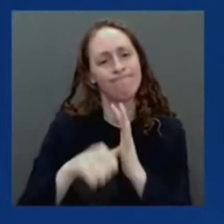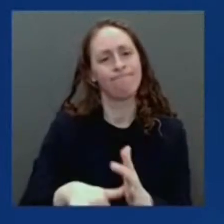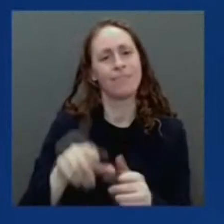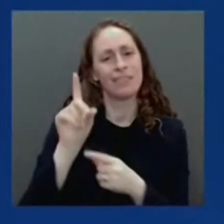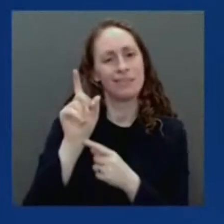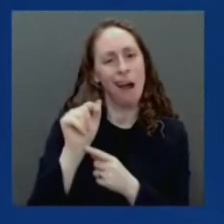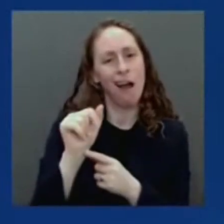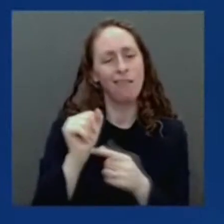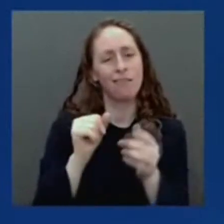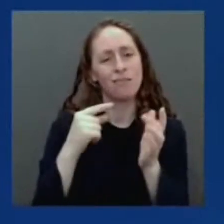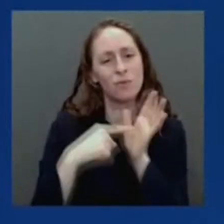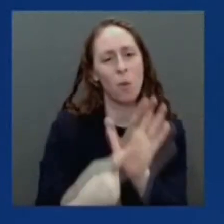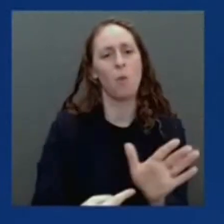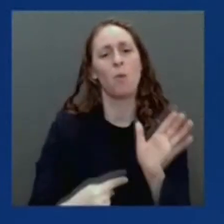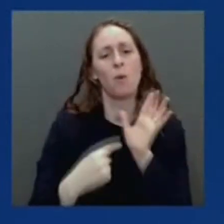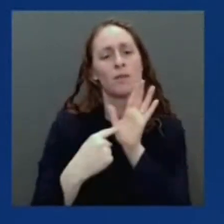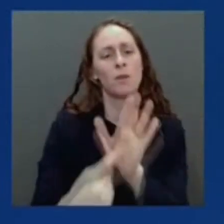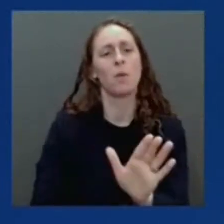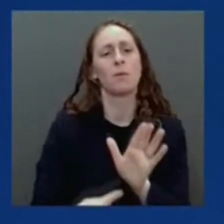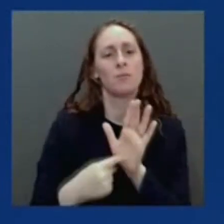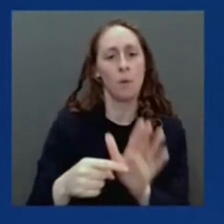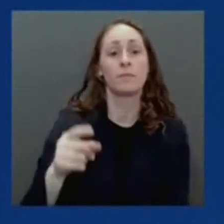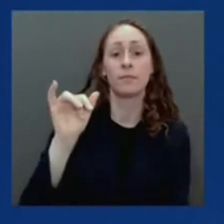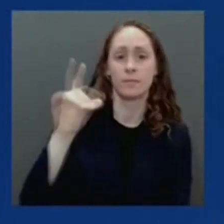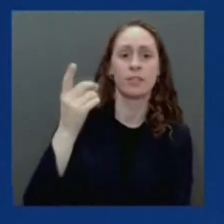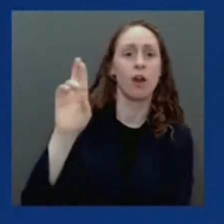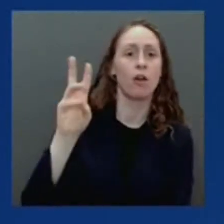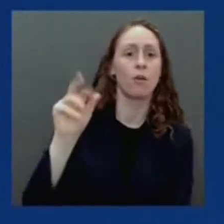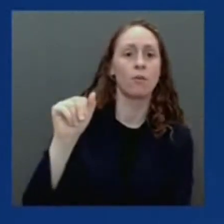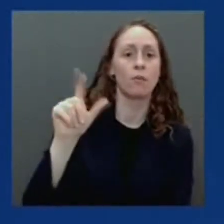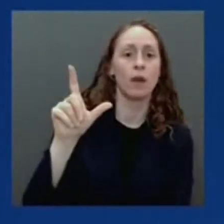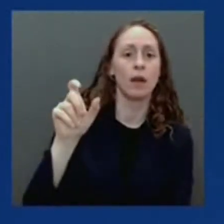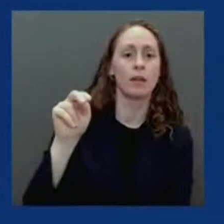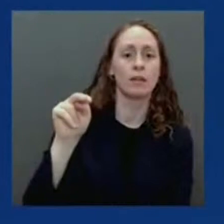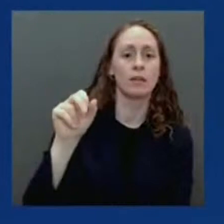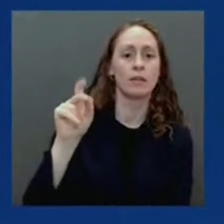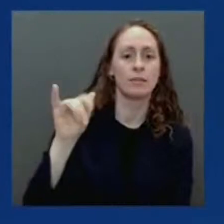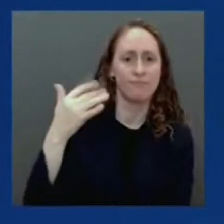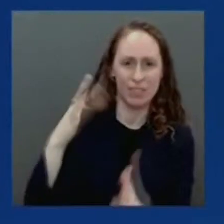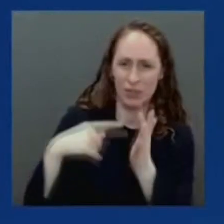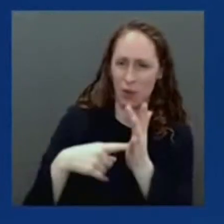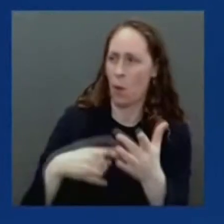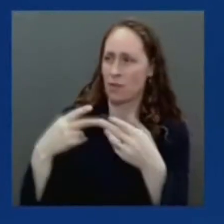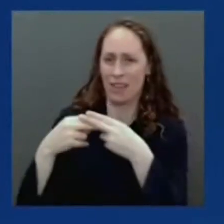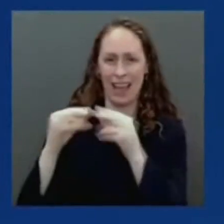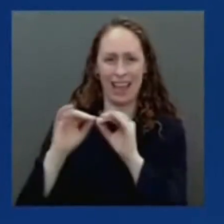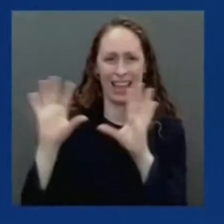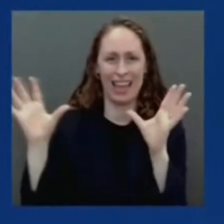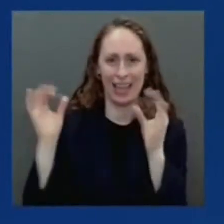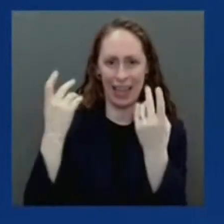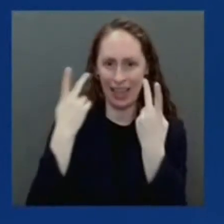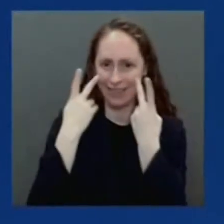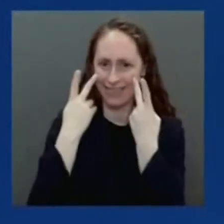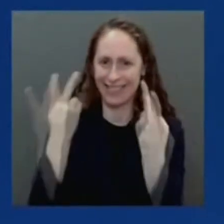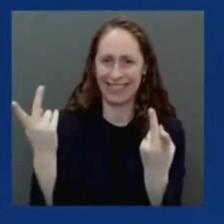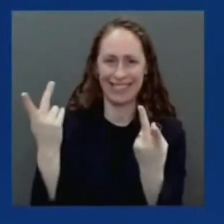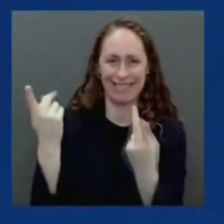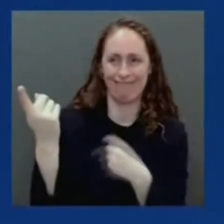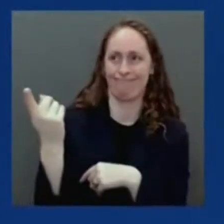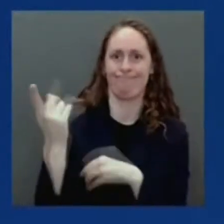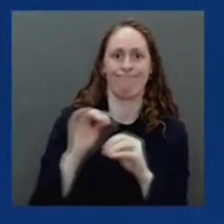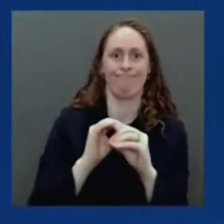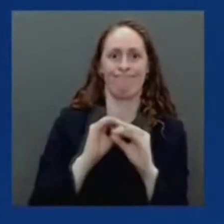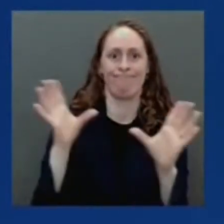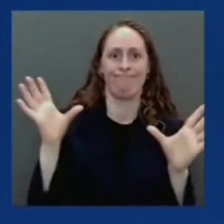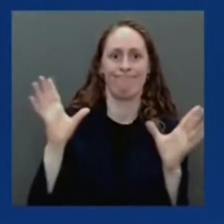really stunningly obvious why a booster is really very important. You first need to get vaccinated before you get